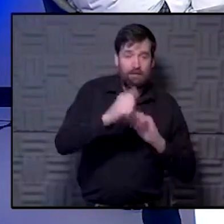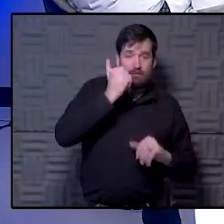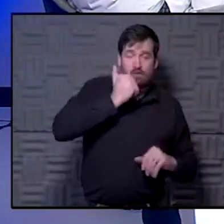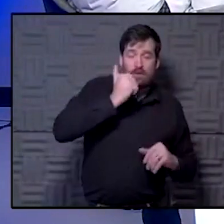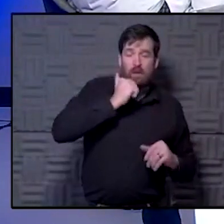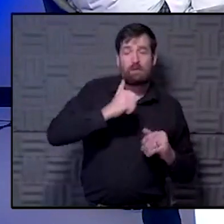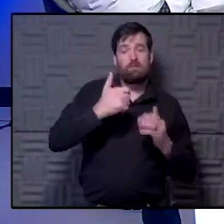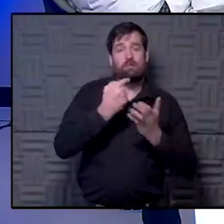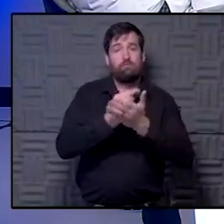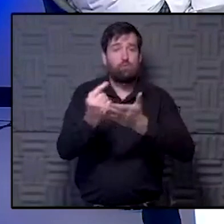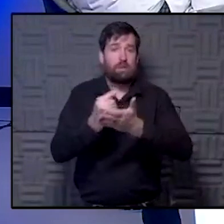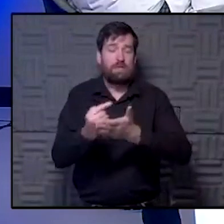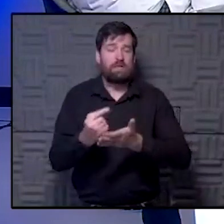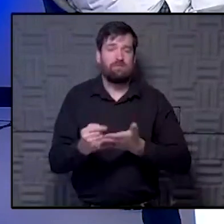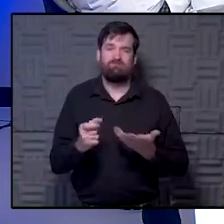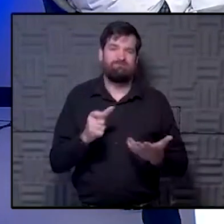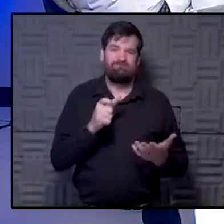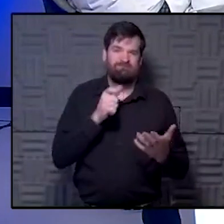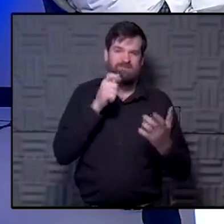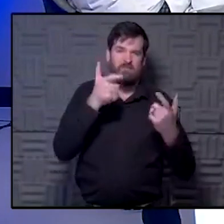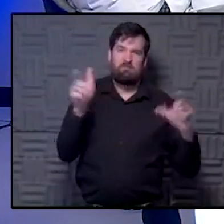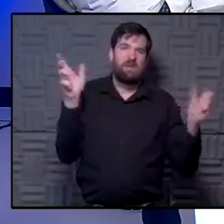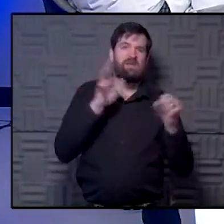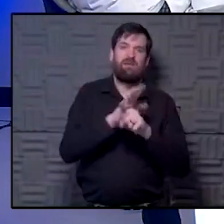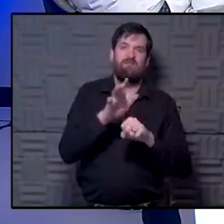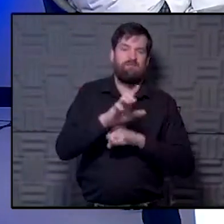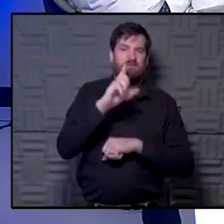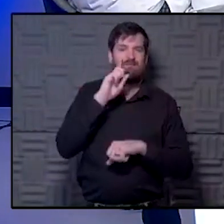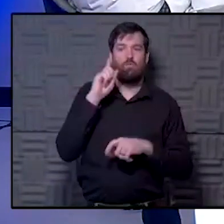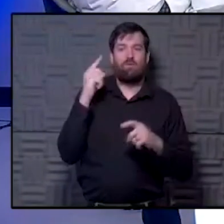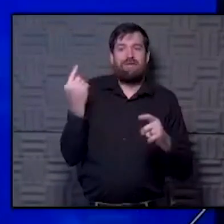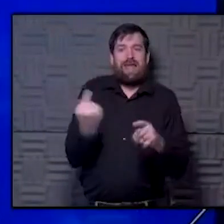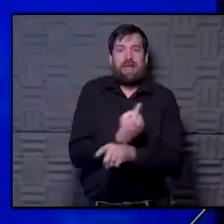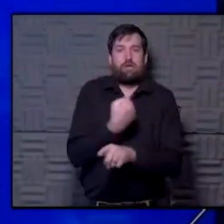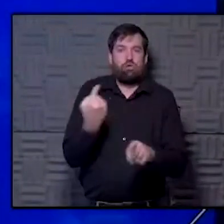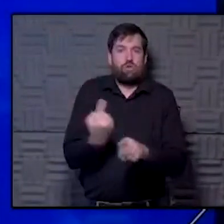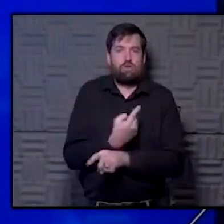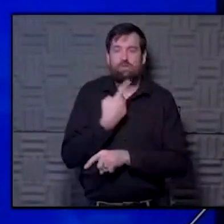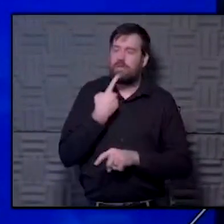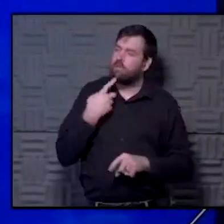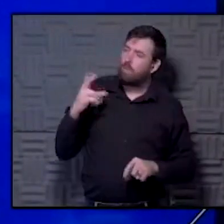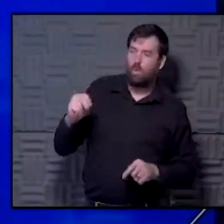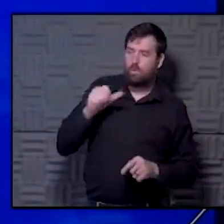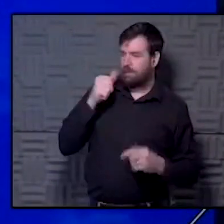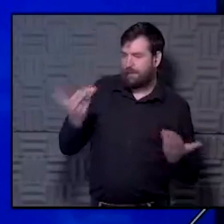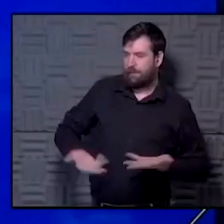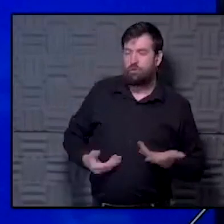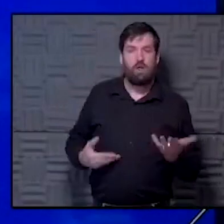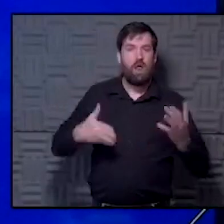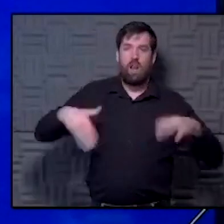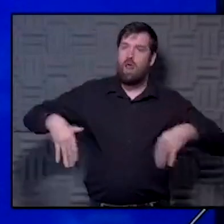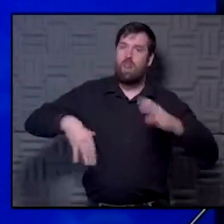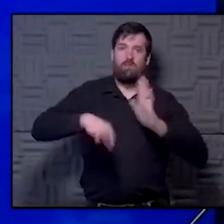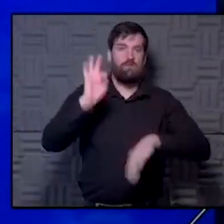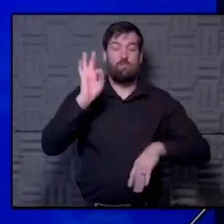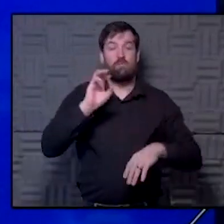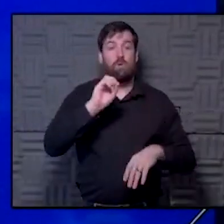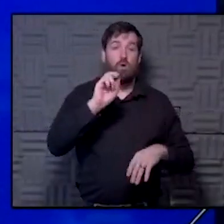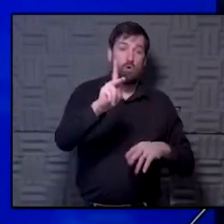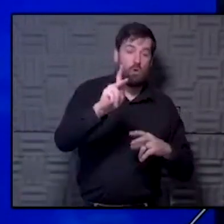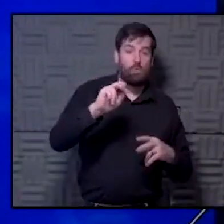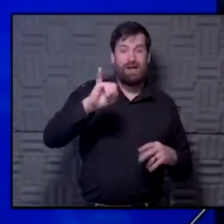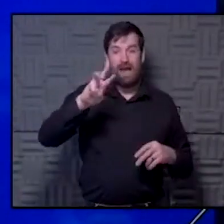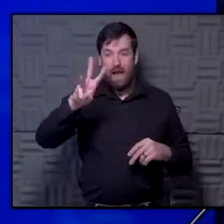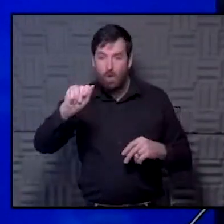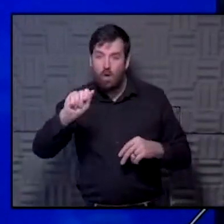week is not really large enough to give us a good statistical way to say it's not here. We just haven't found it yet. Yep. But with Oklahoma, Texas, Colorado,